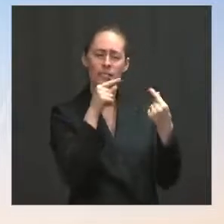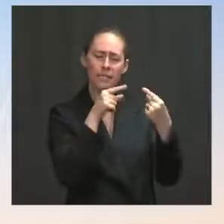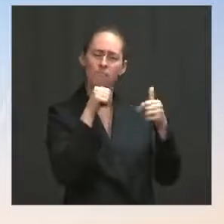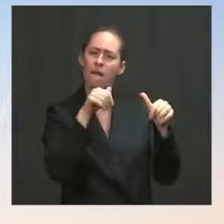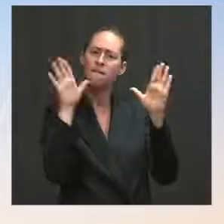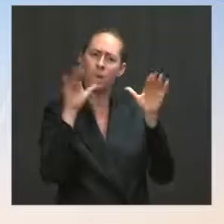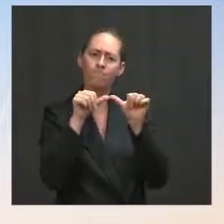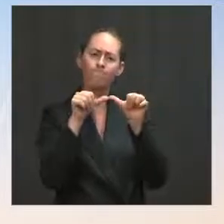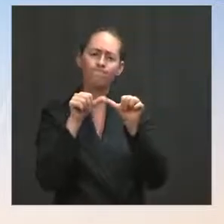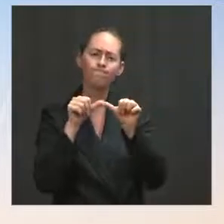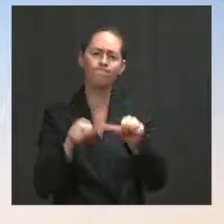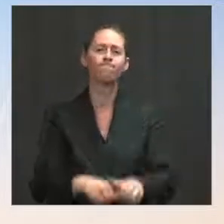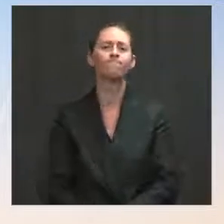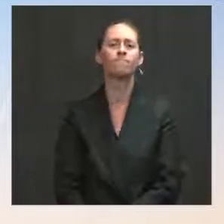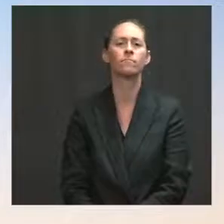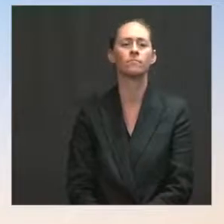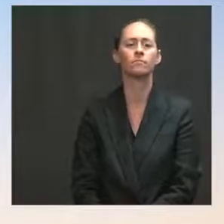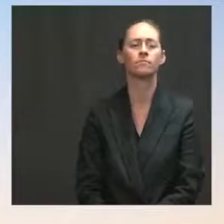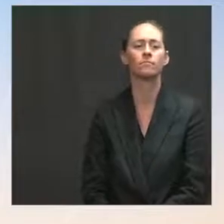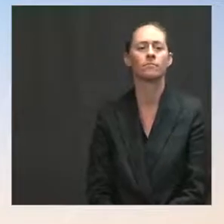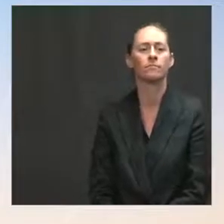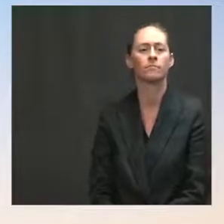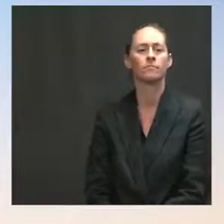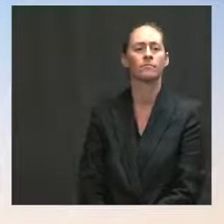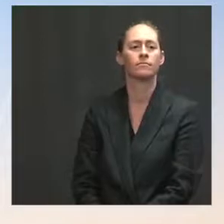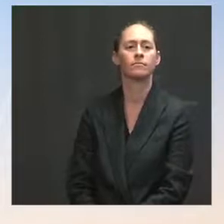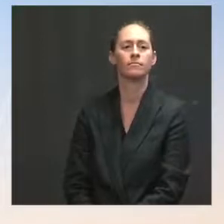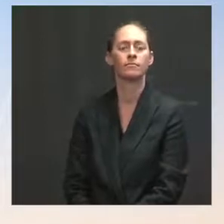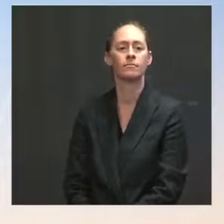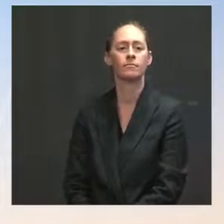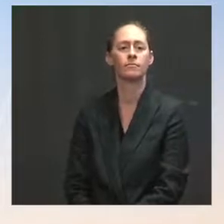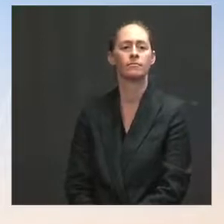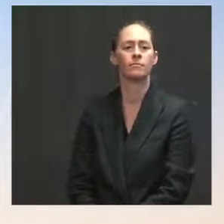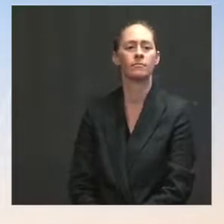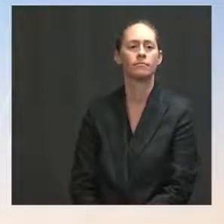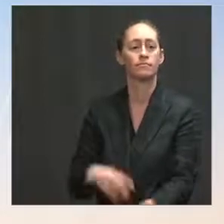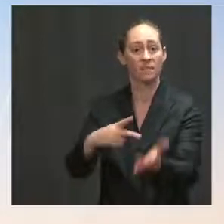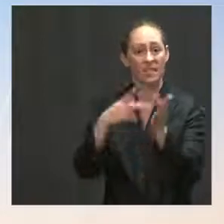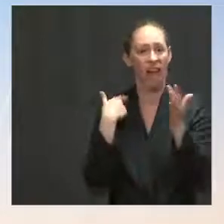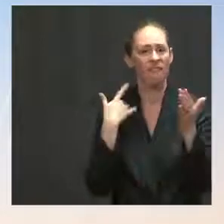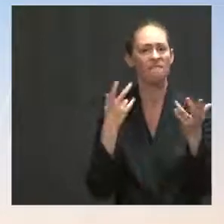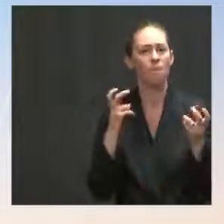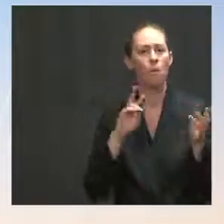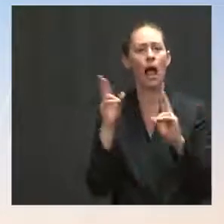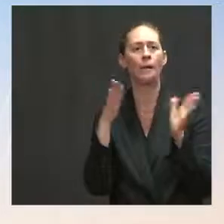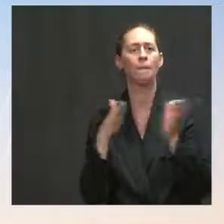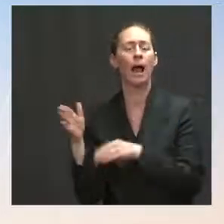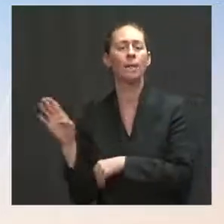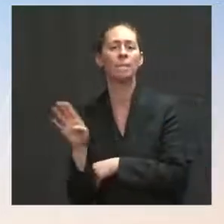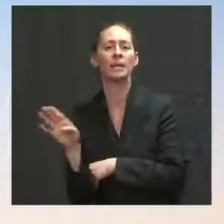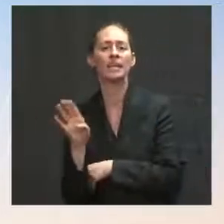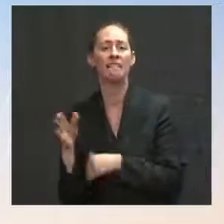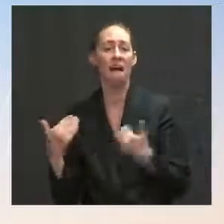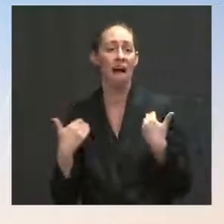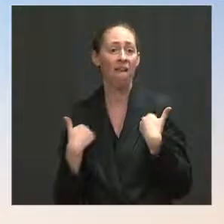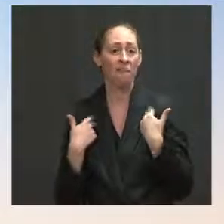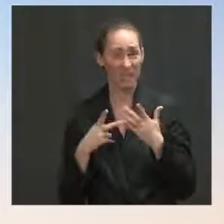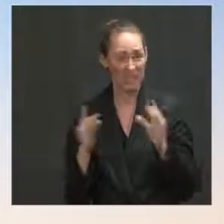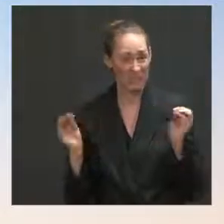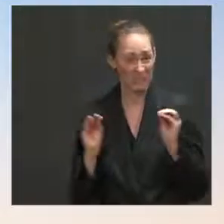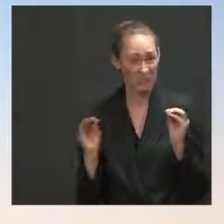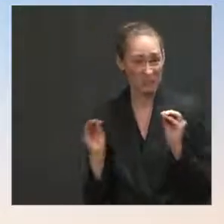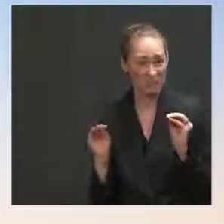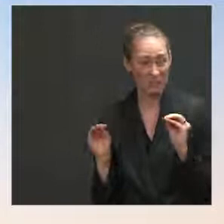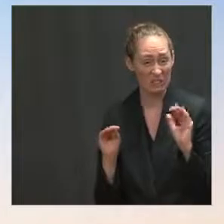really forward, the legislation languishing, is there a plan B? Is he rallying, as he is tomorrow, public support to